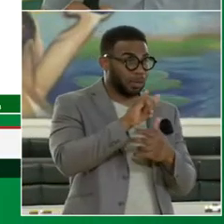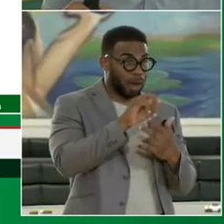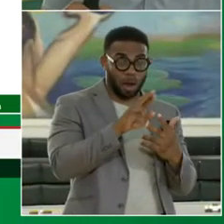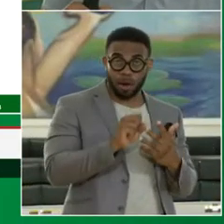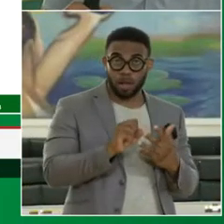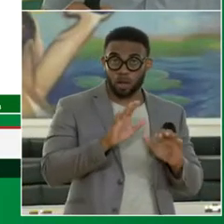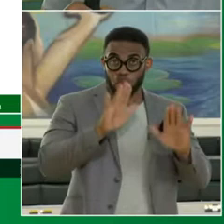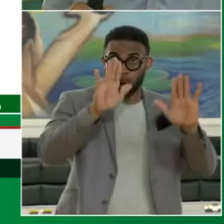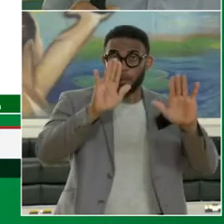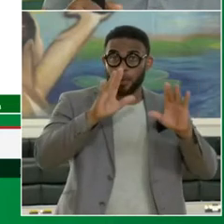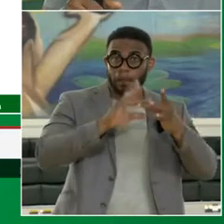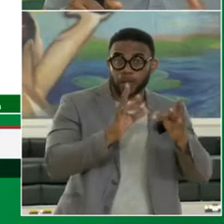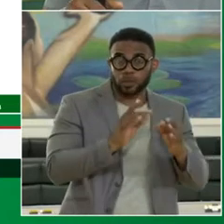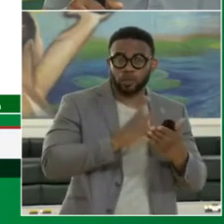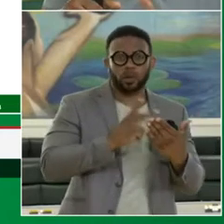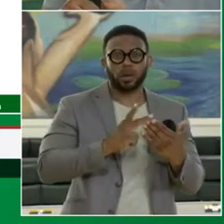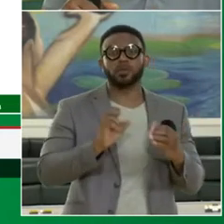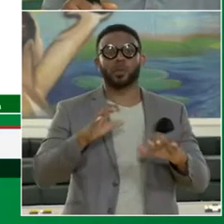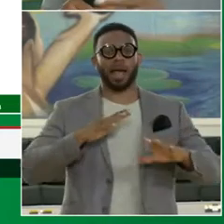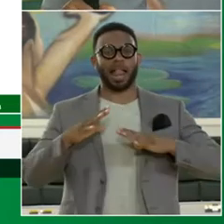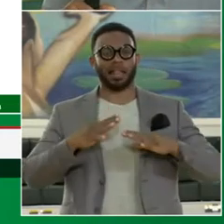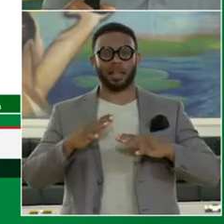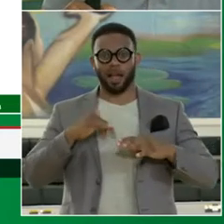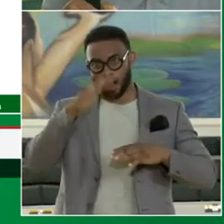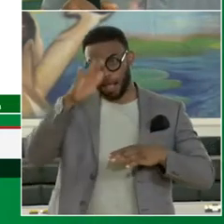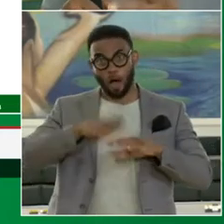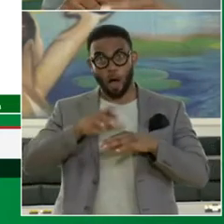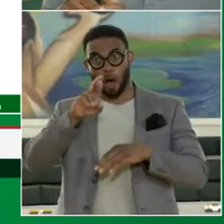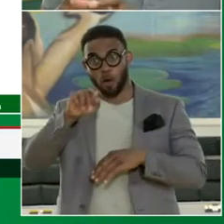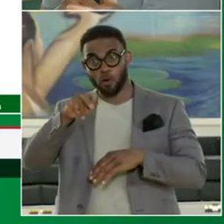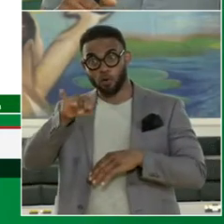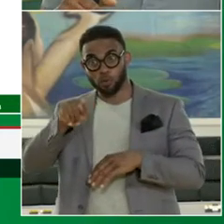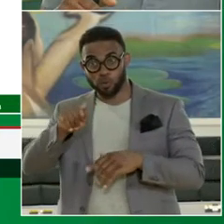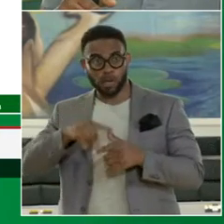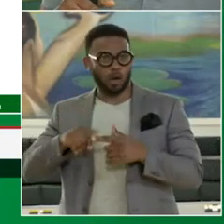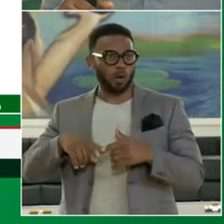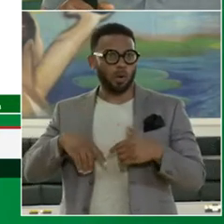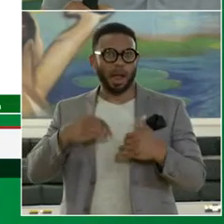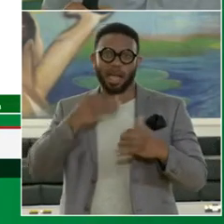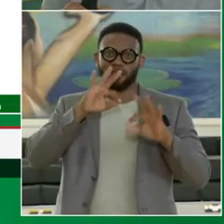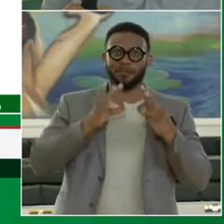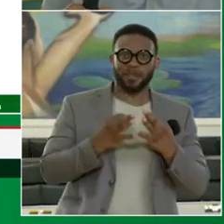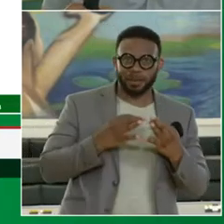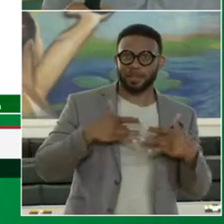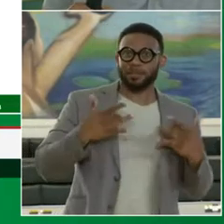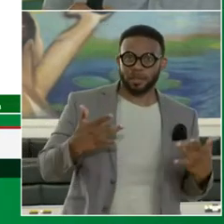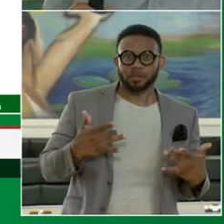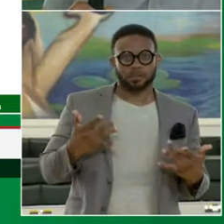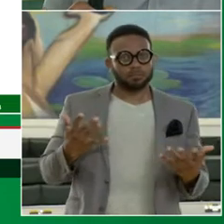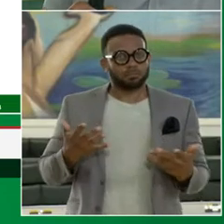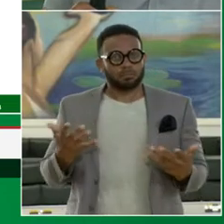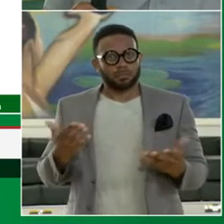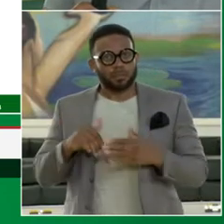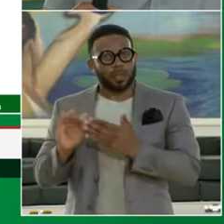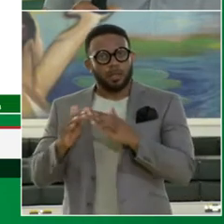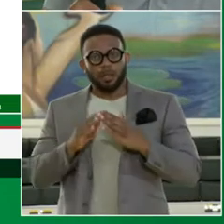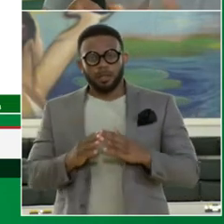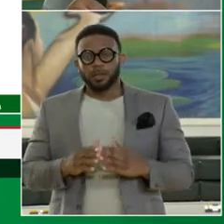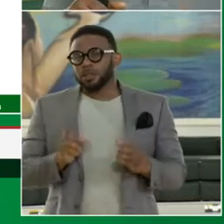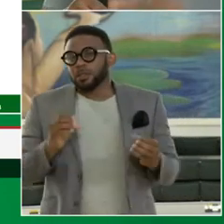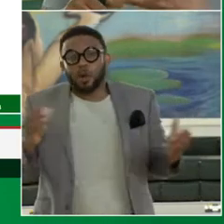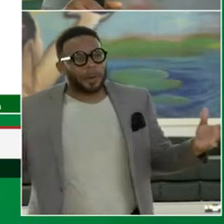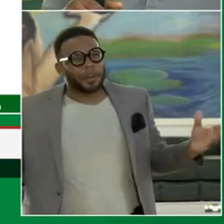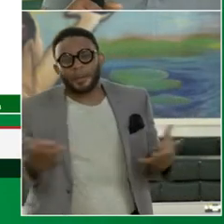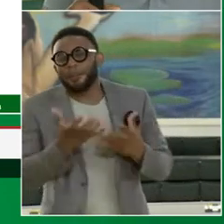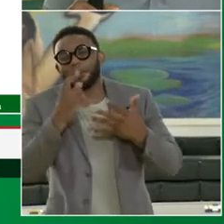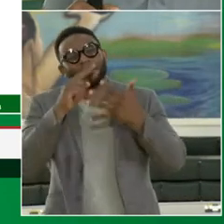Credible Messenger program. So holidays, our guys are on retreats, or they're having family events in the community. So it's